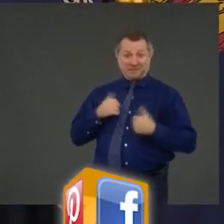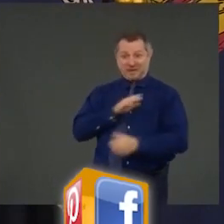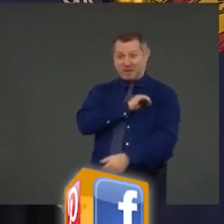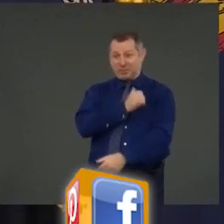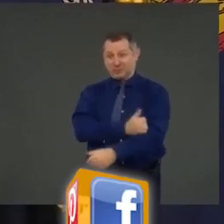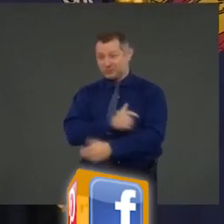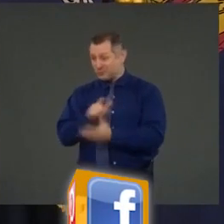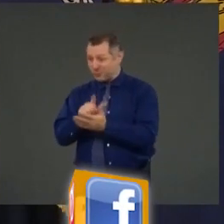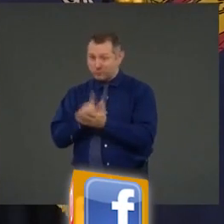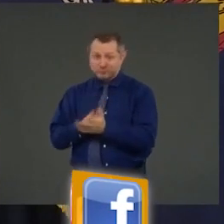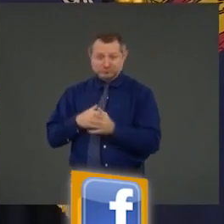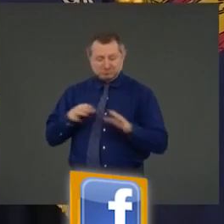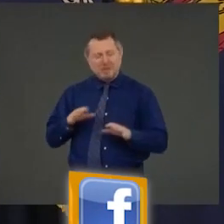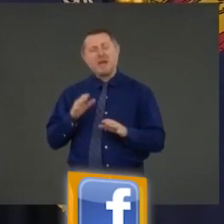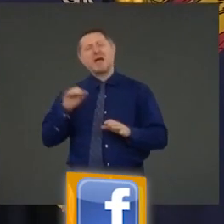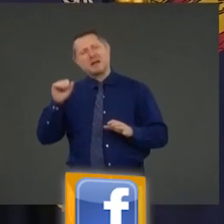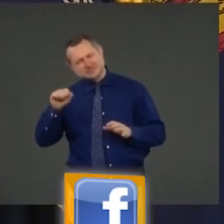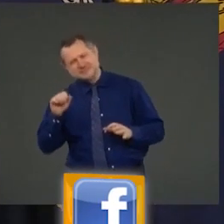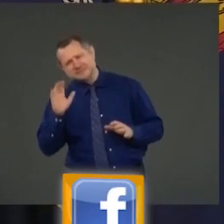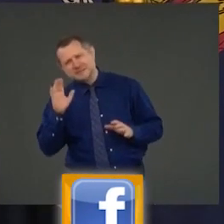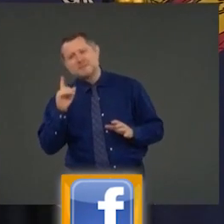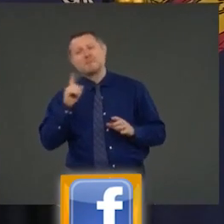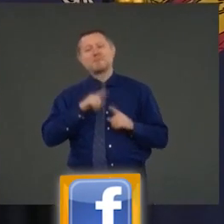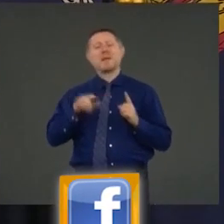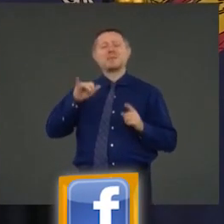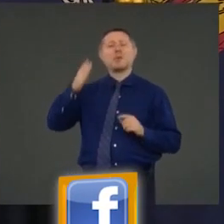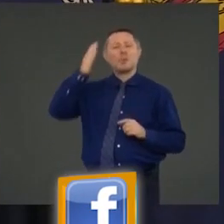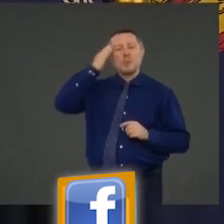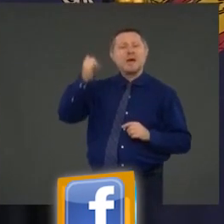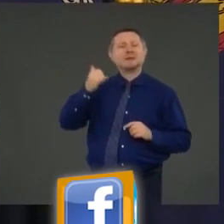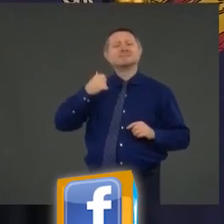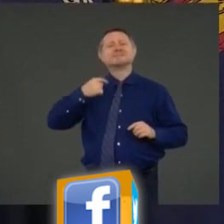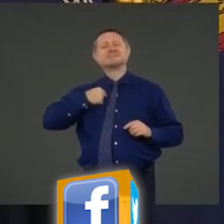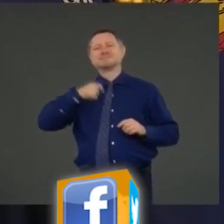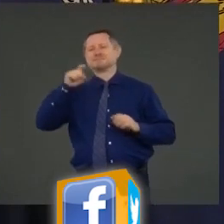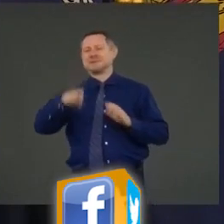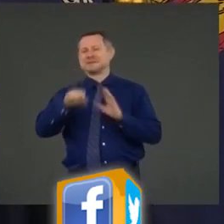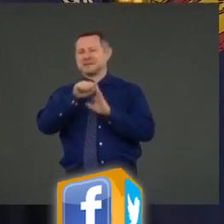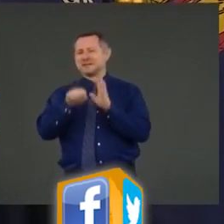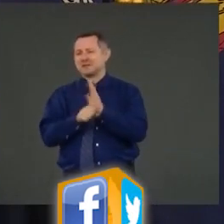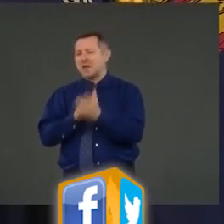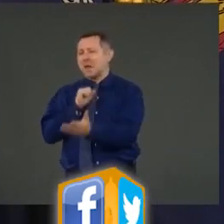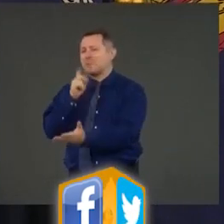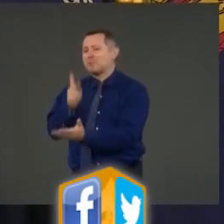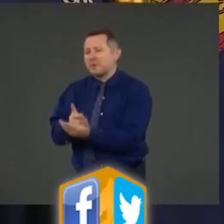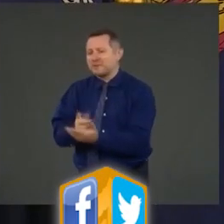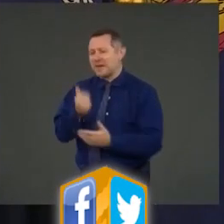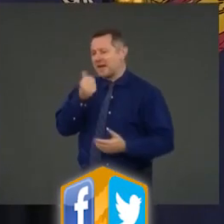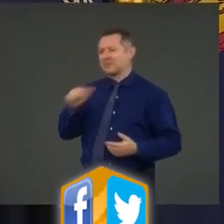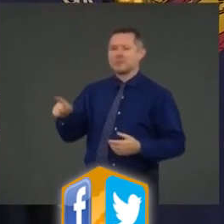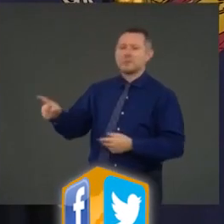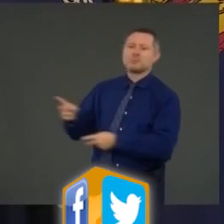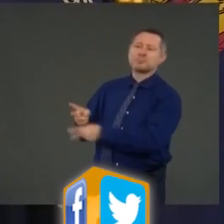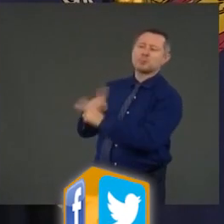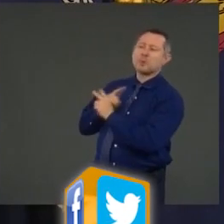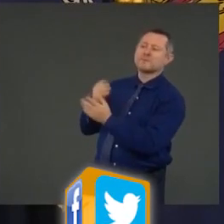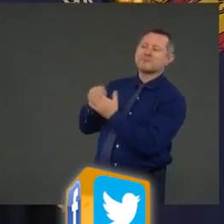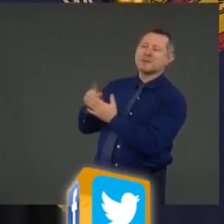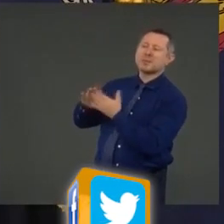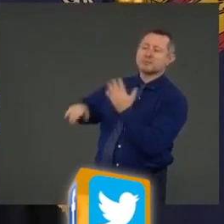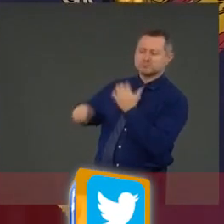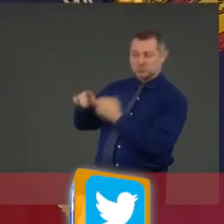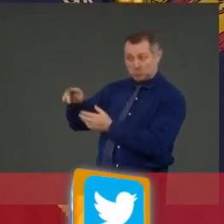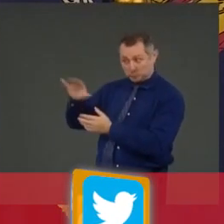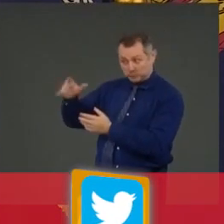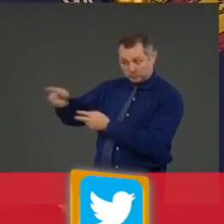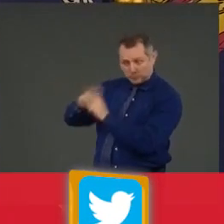city, and that's why the state has to approve borrowings, etc. Because